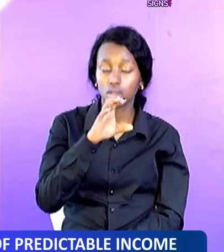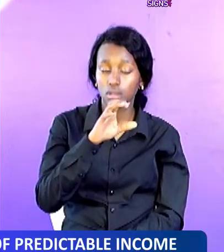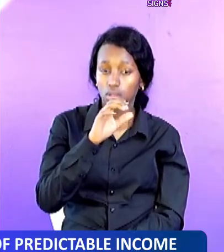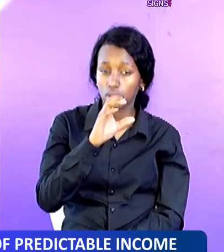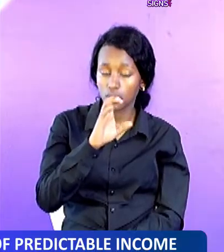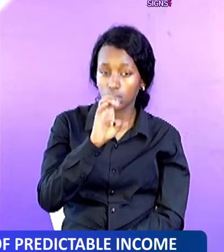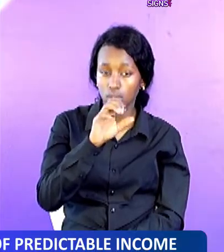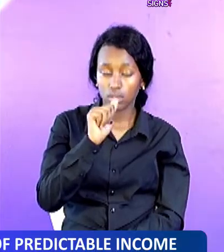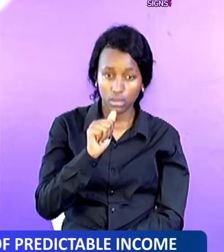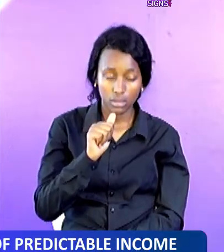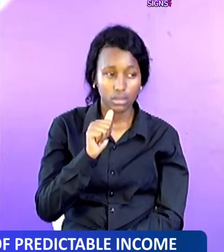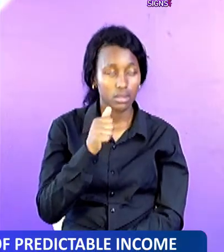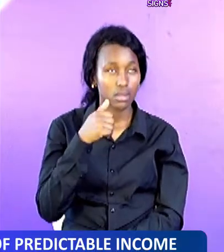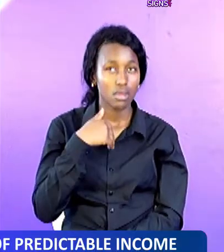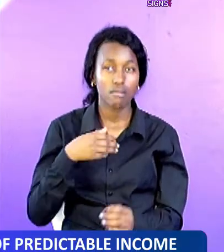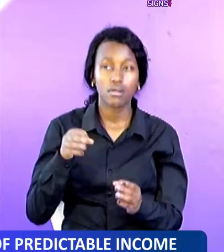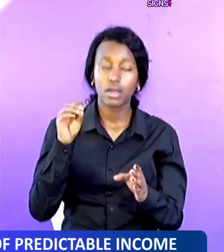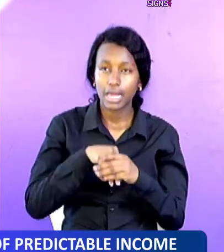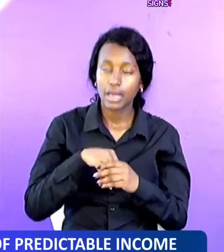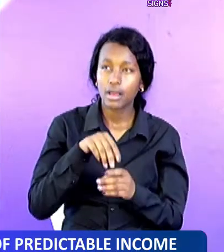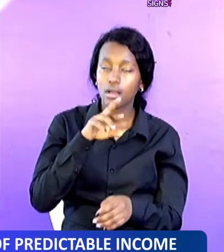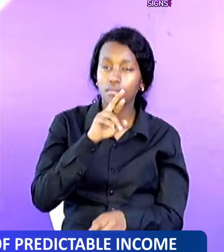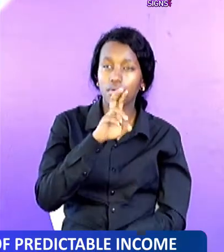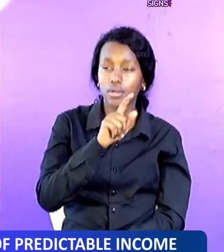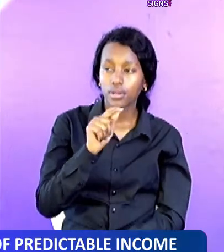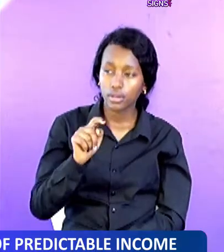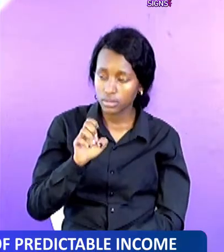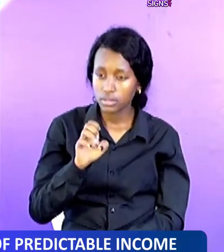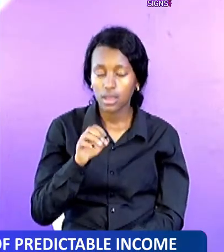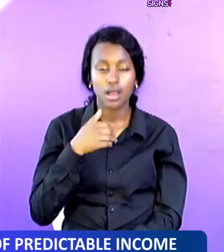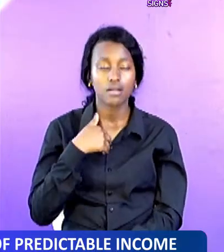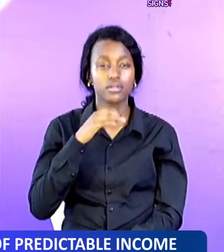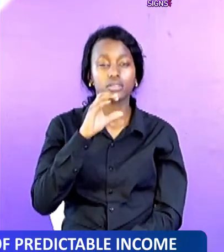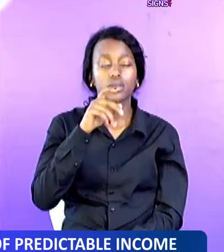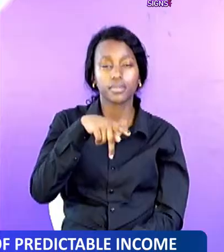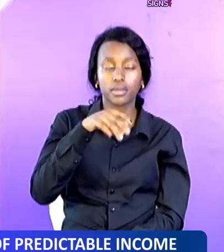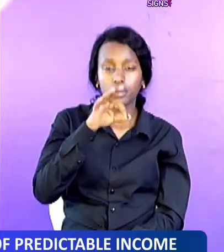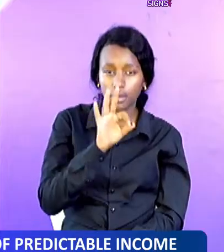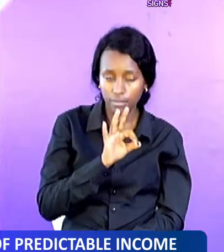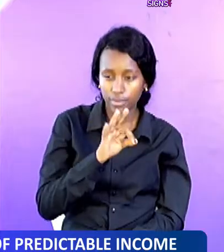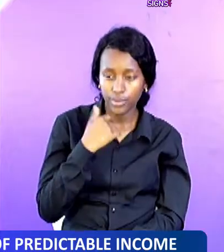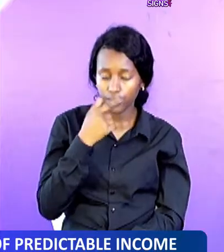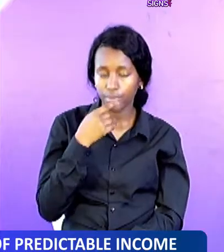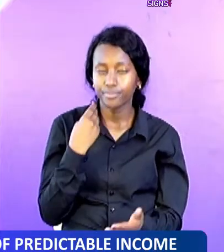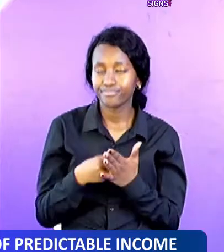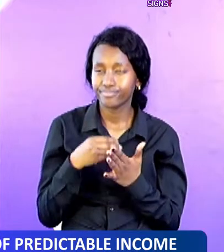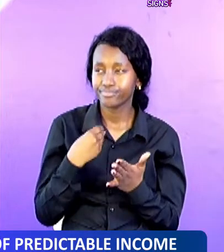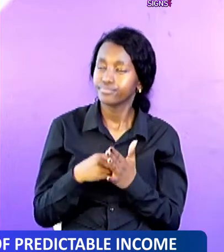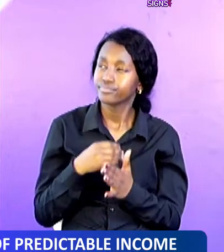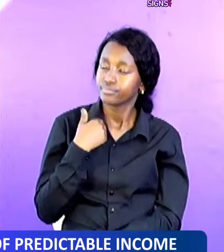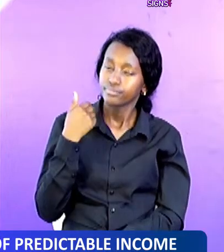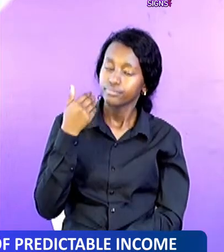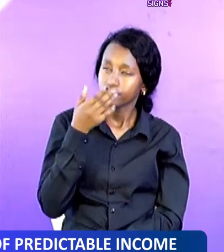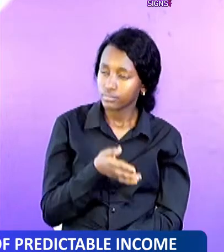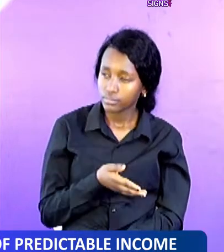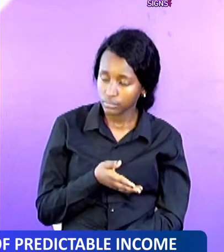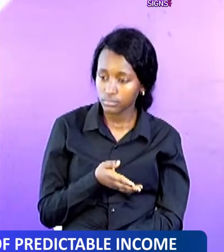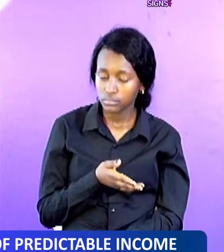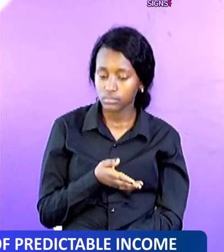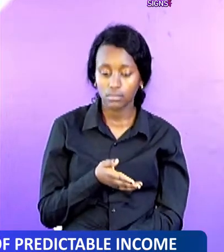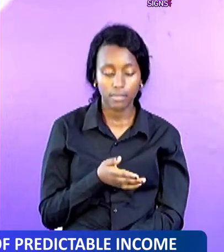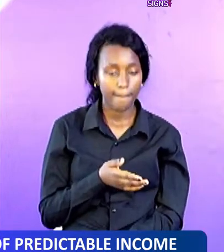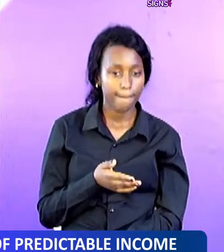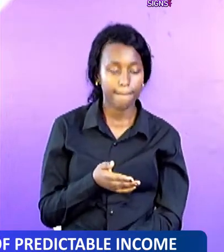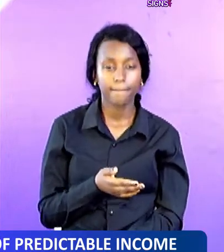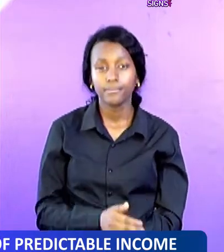REIT. We also have CPF with an income REIT, though I'm not too sure you can trade